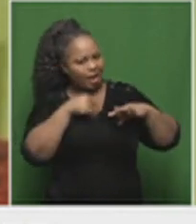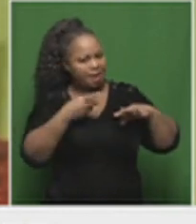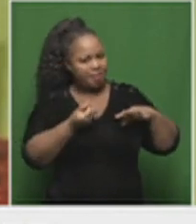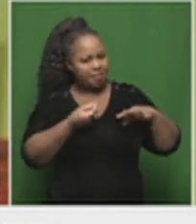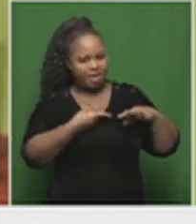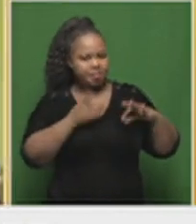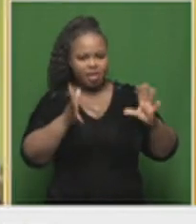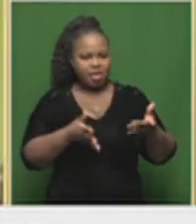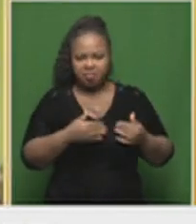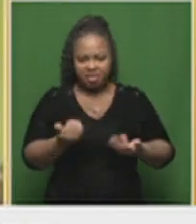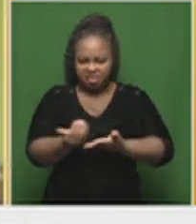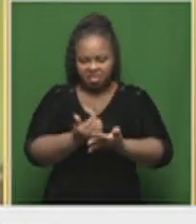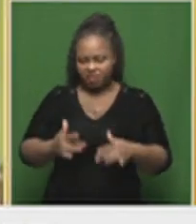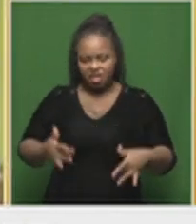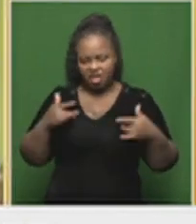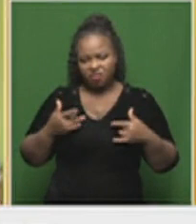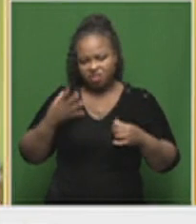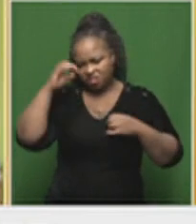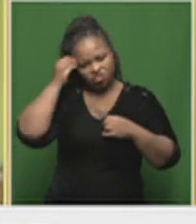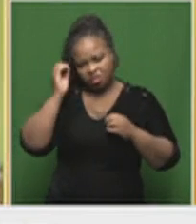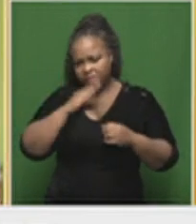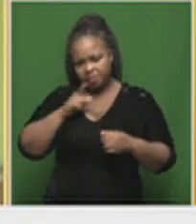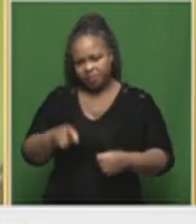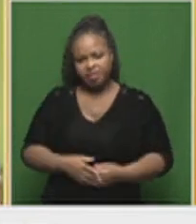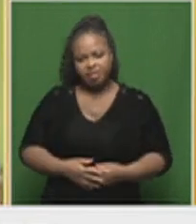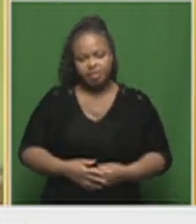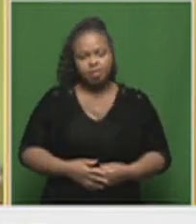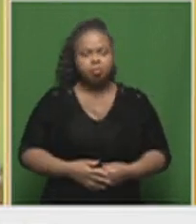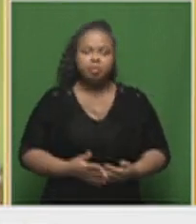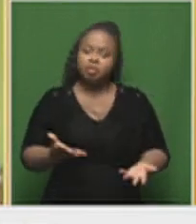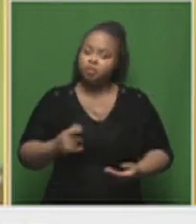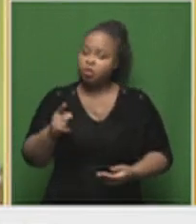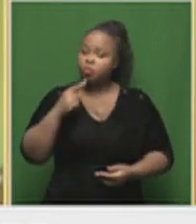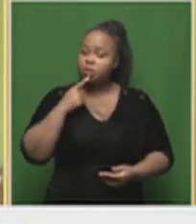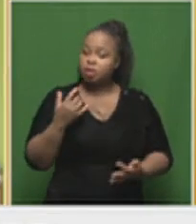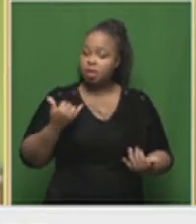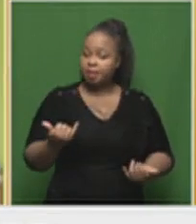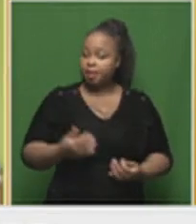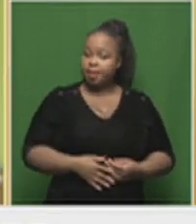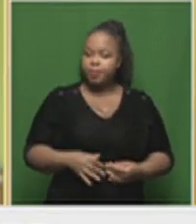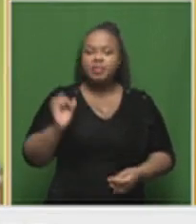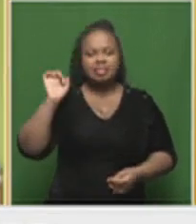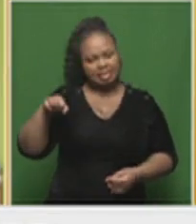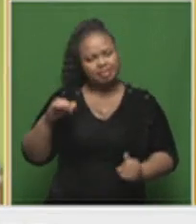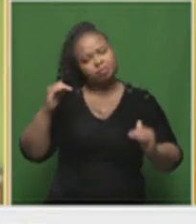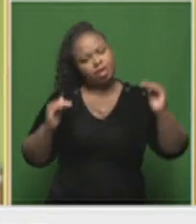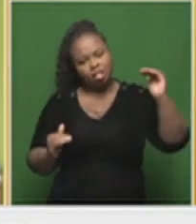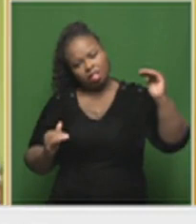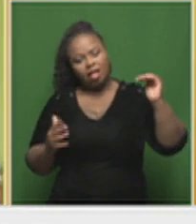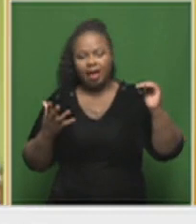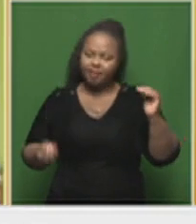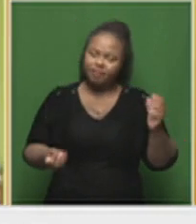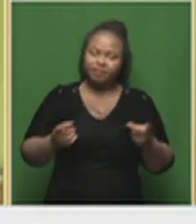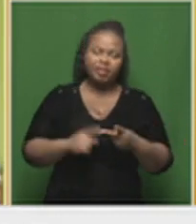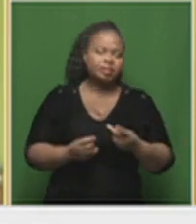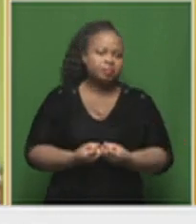Yeah. But what are the answers? Because from what you've just mentioned, yes, the inequalities, the